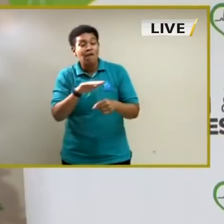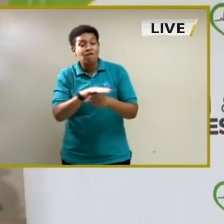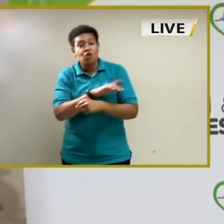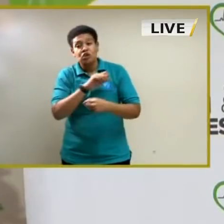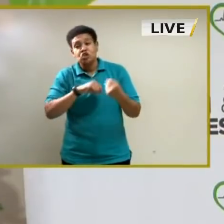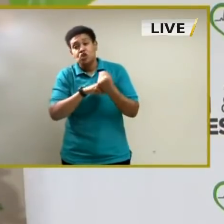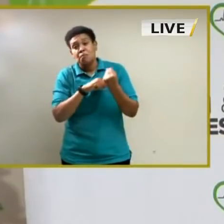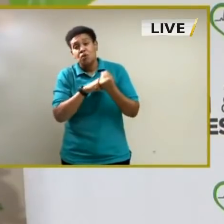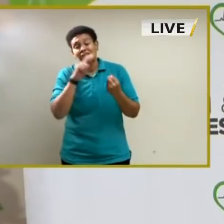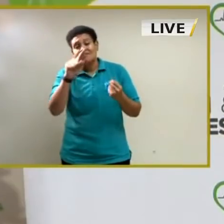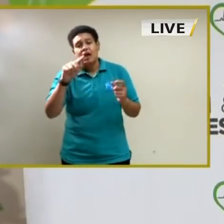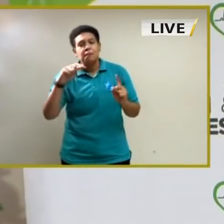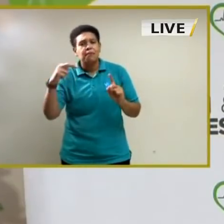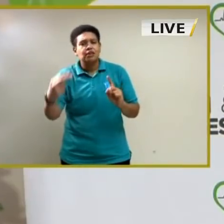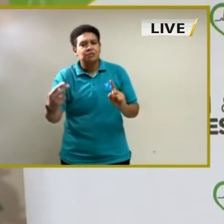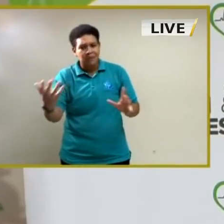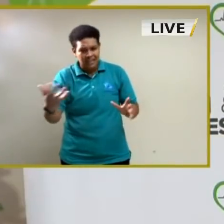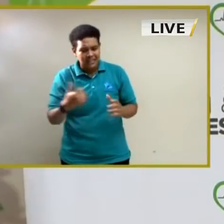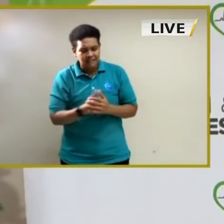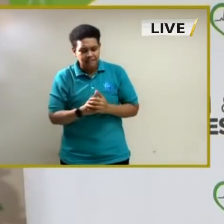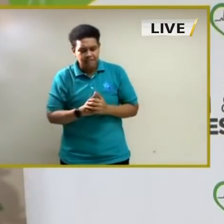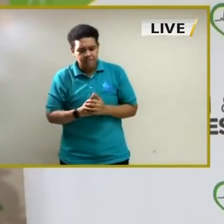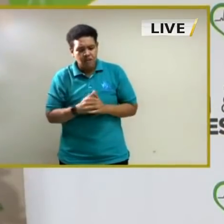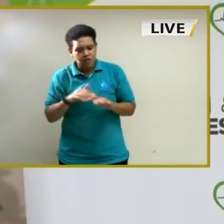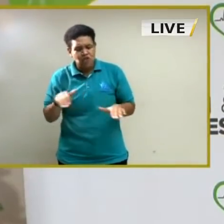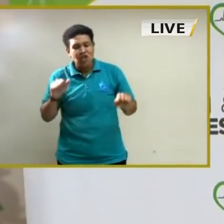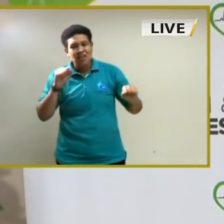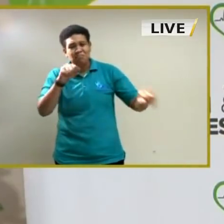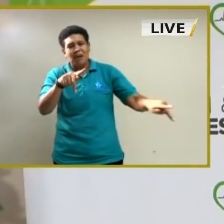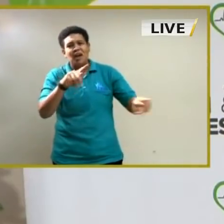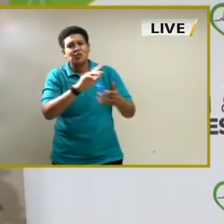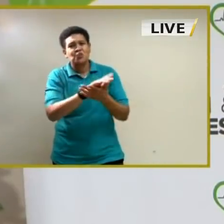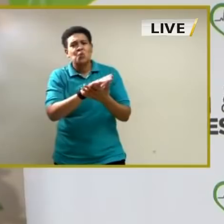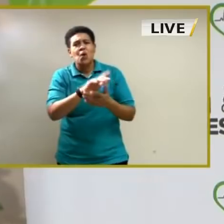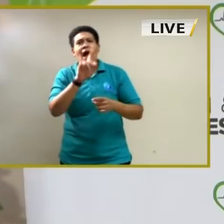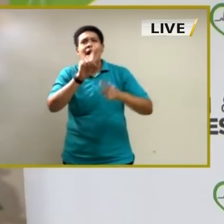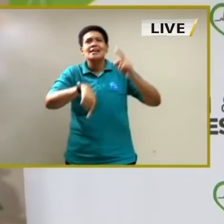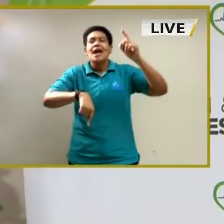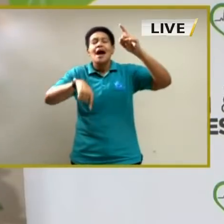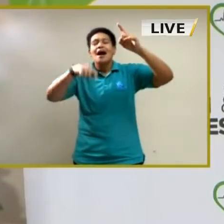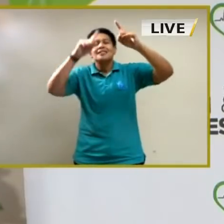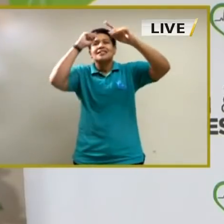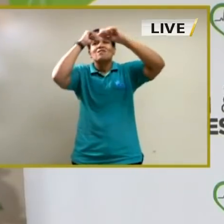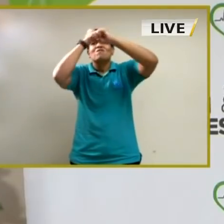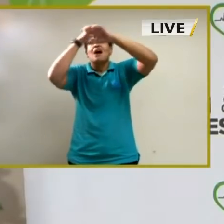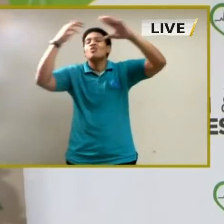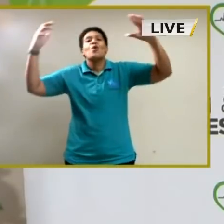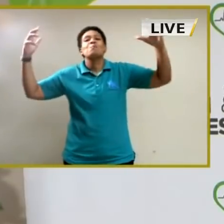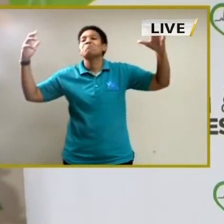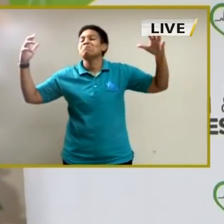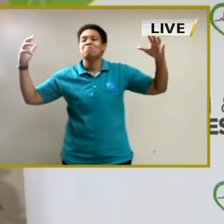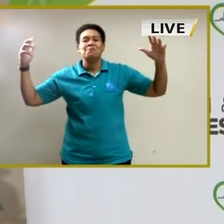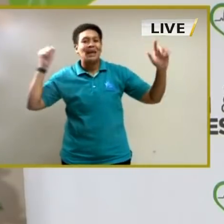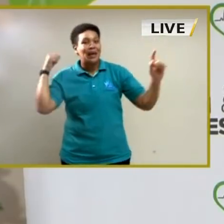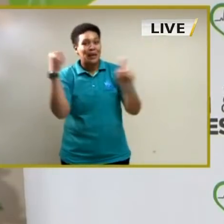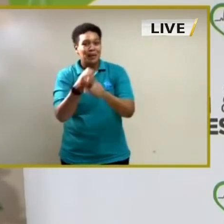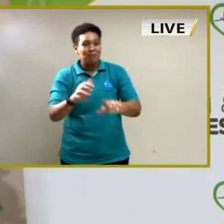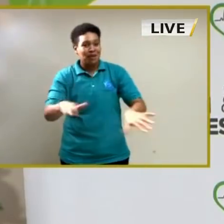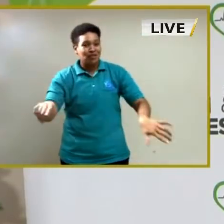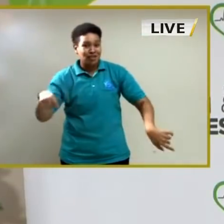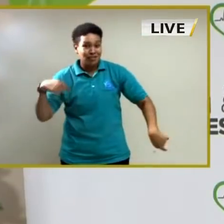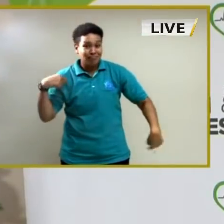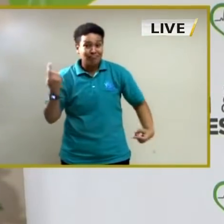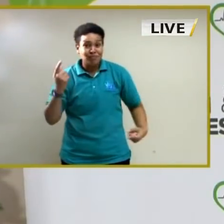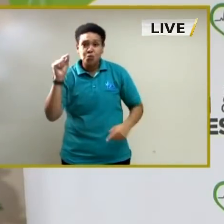supportive of that position. I cannot fathom the impact on our children over the last